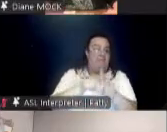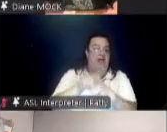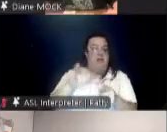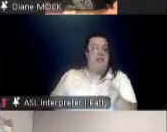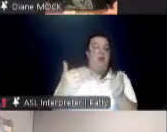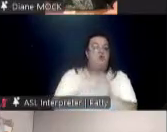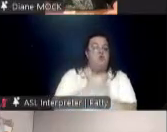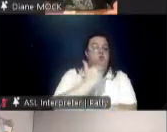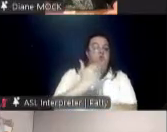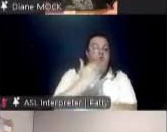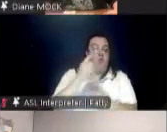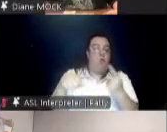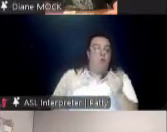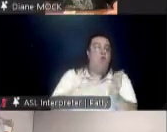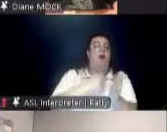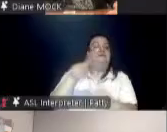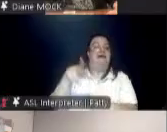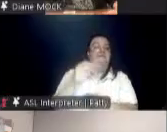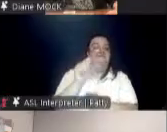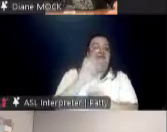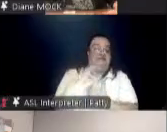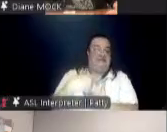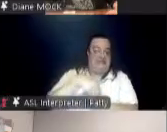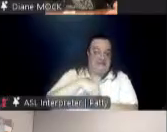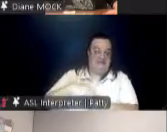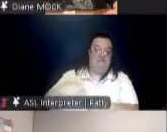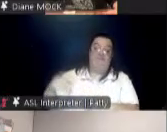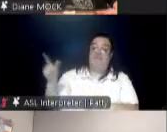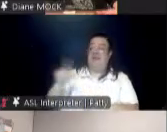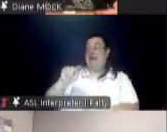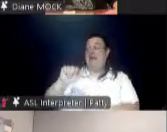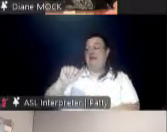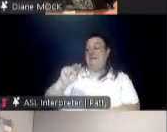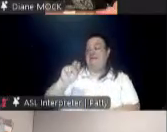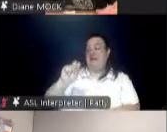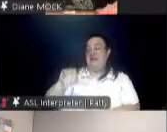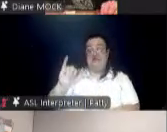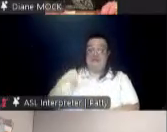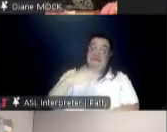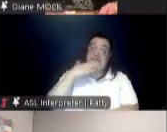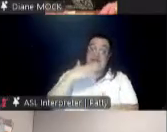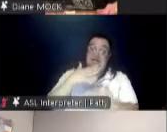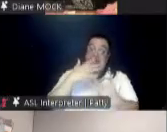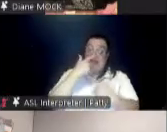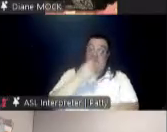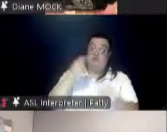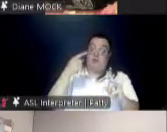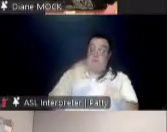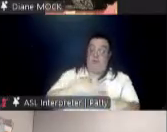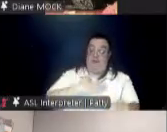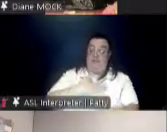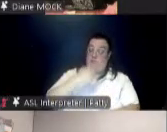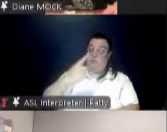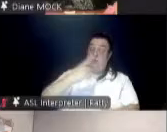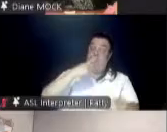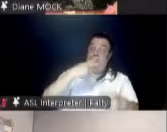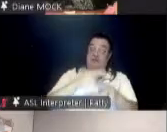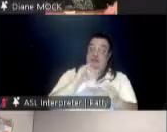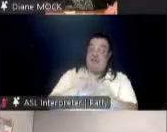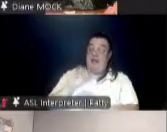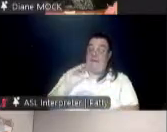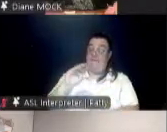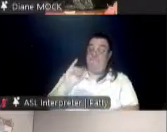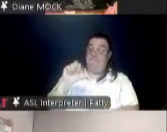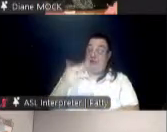in. It's an interesting point. I'm glad you said that, Micah, because that's something we have